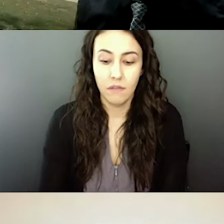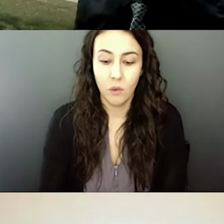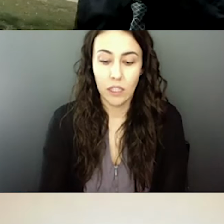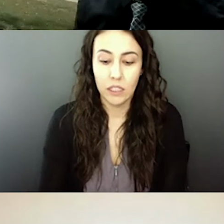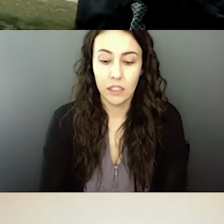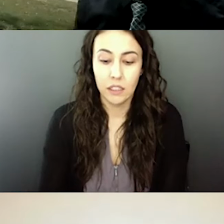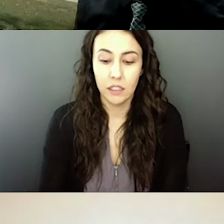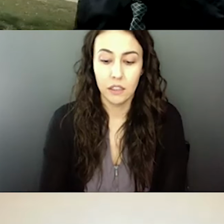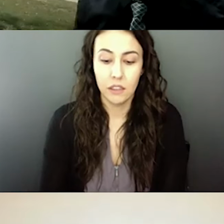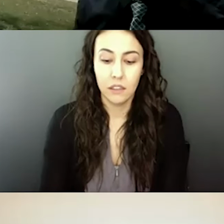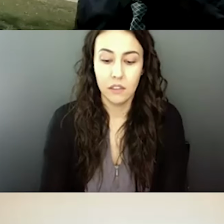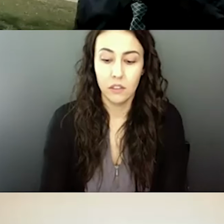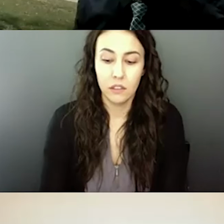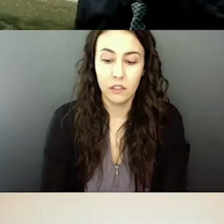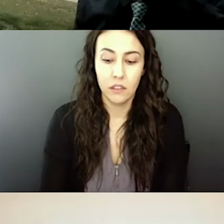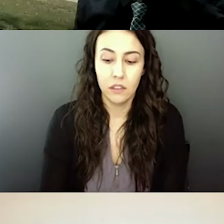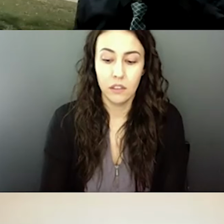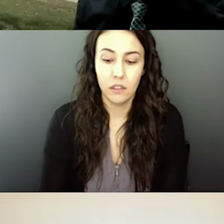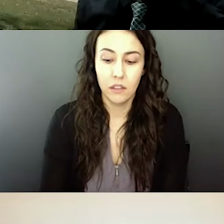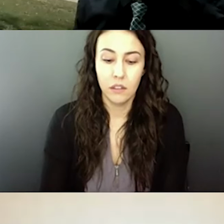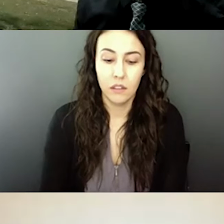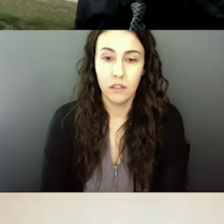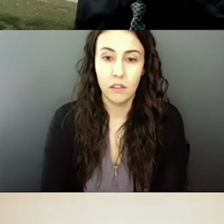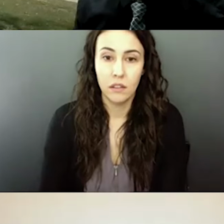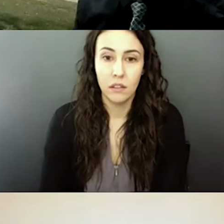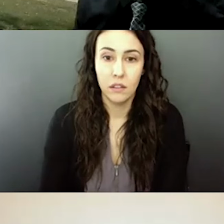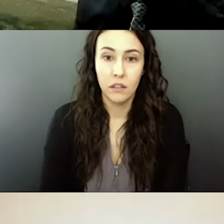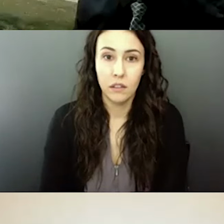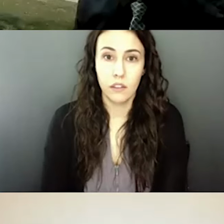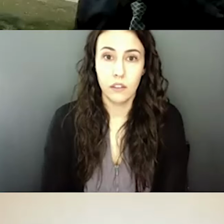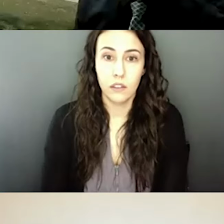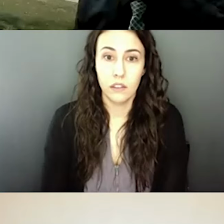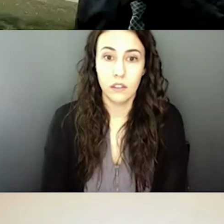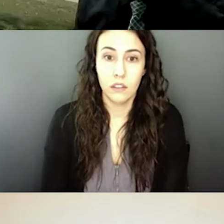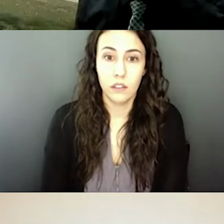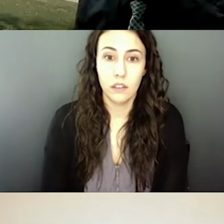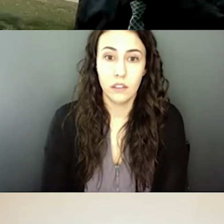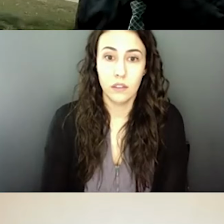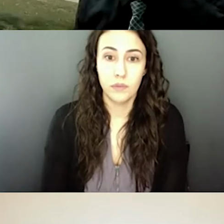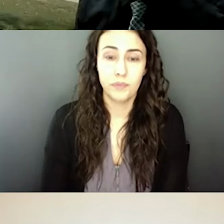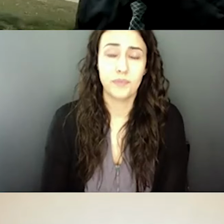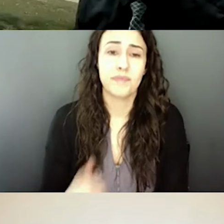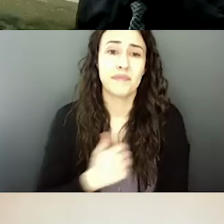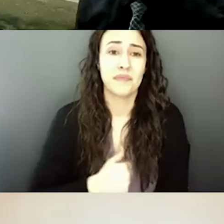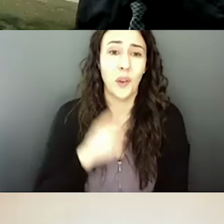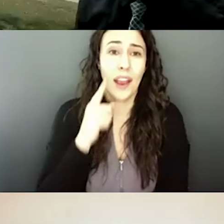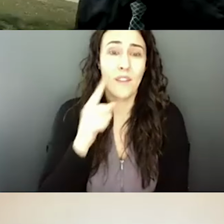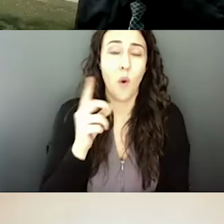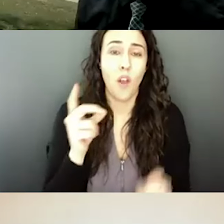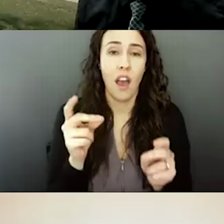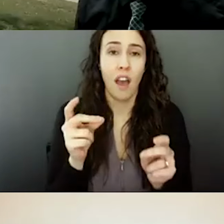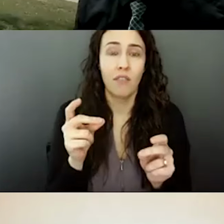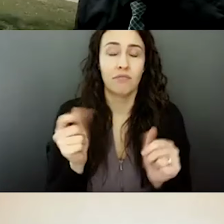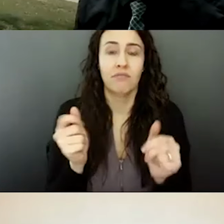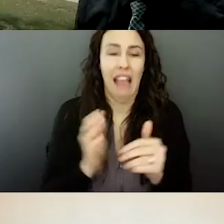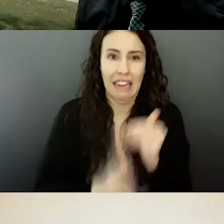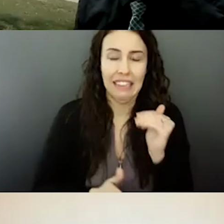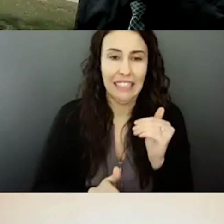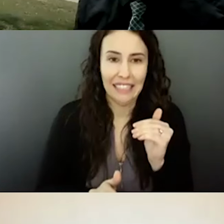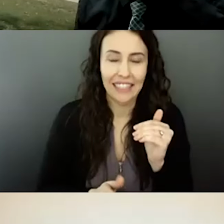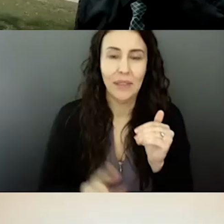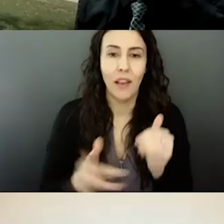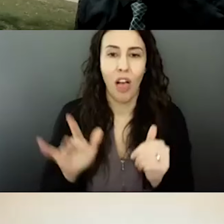Sorry, folks, for the abrupt ending there. We hit the wrong. That was my problem. Wrong button. We're gonna give